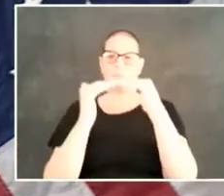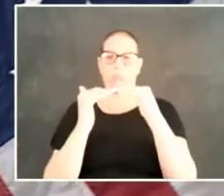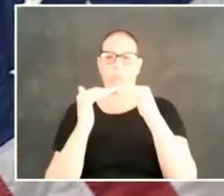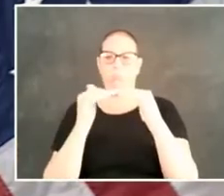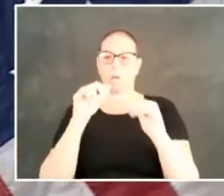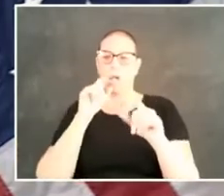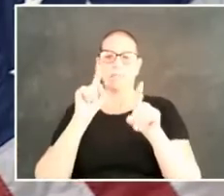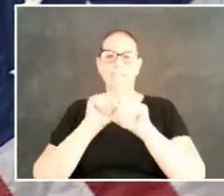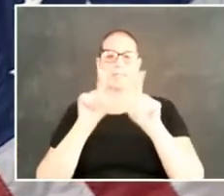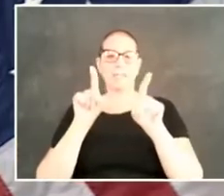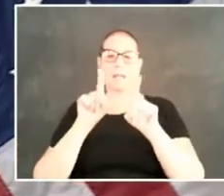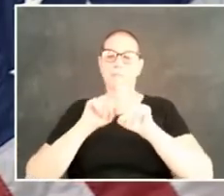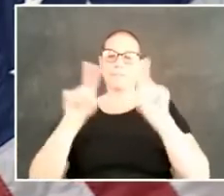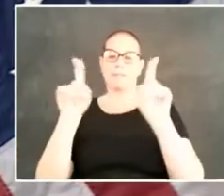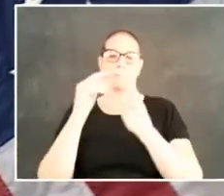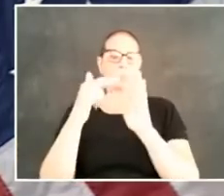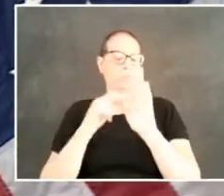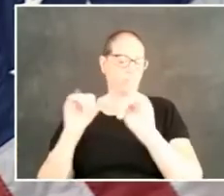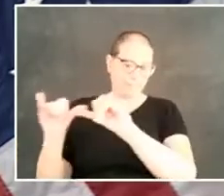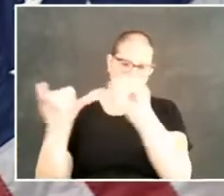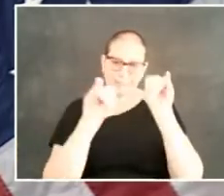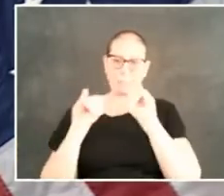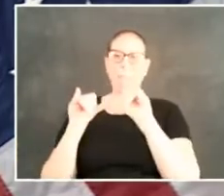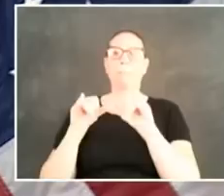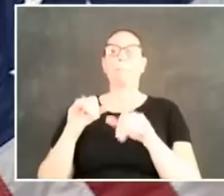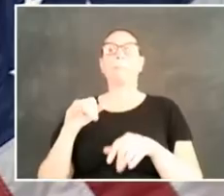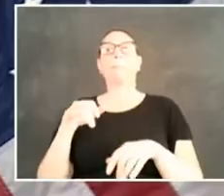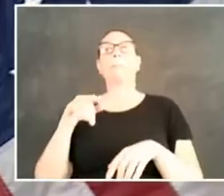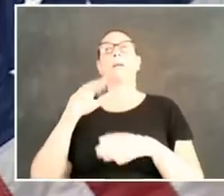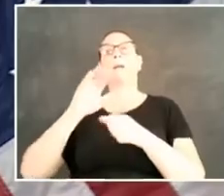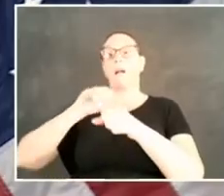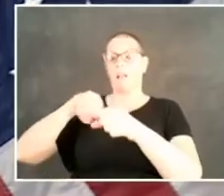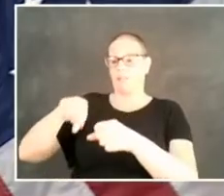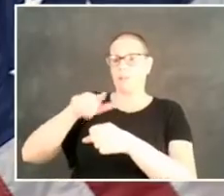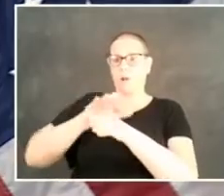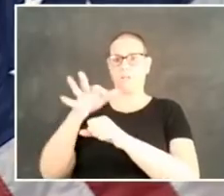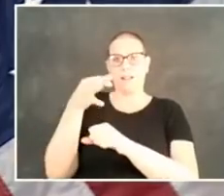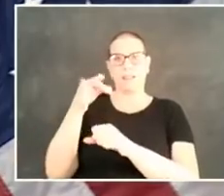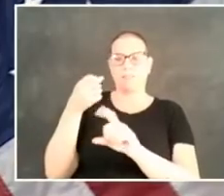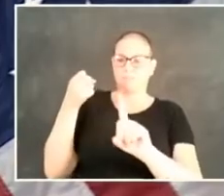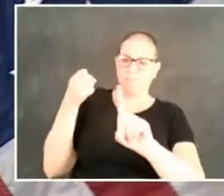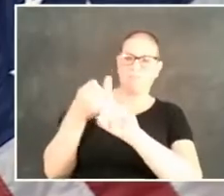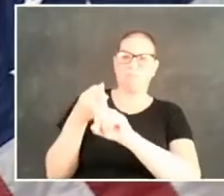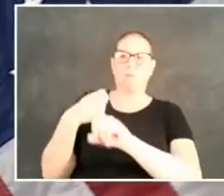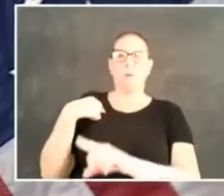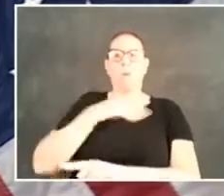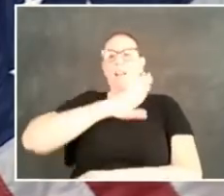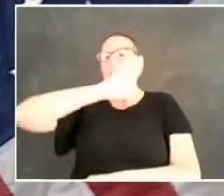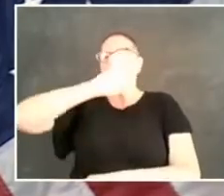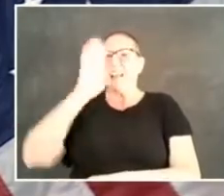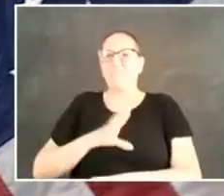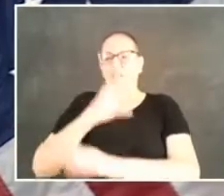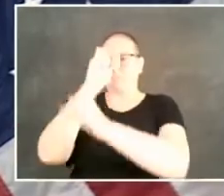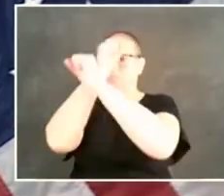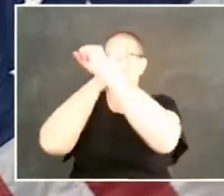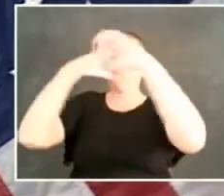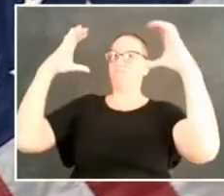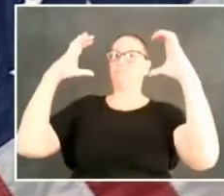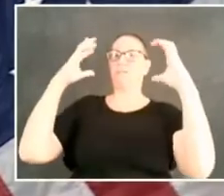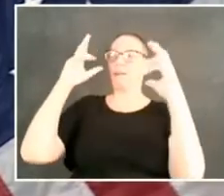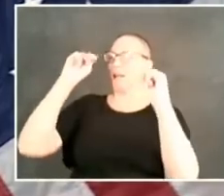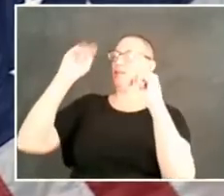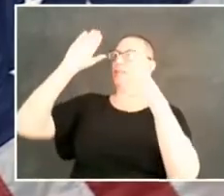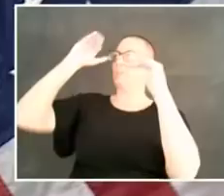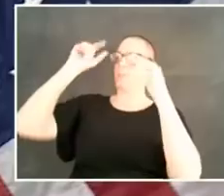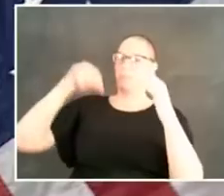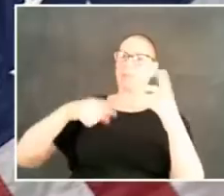I think that I would agree. Every situation is unique. They do the best they can in certain situations. First